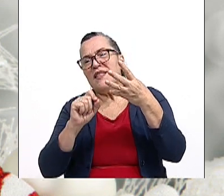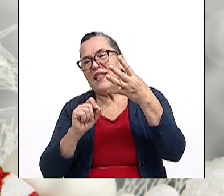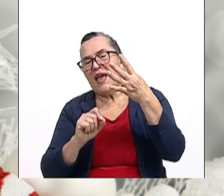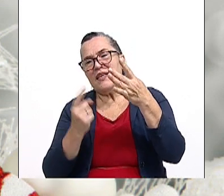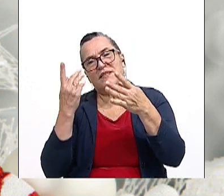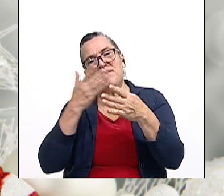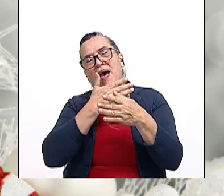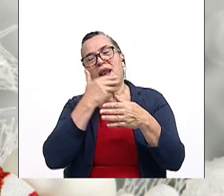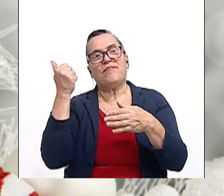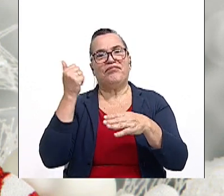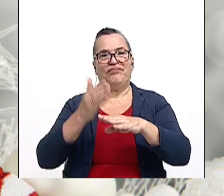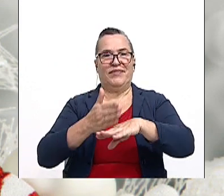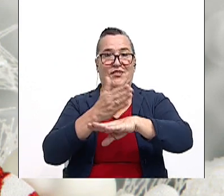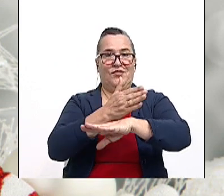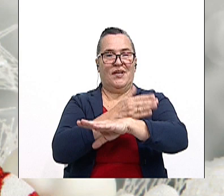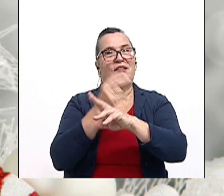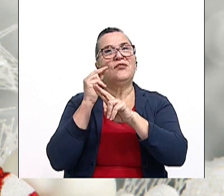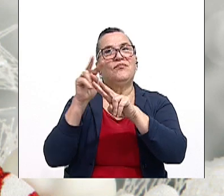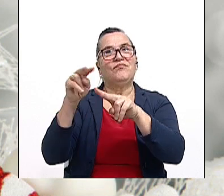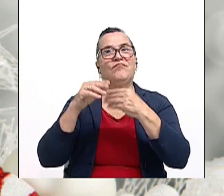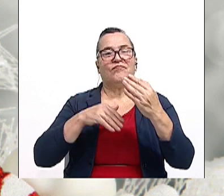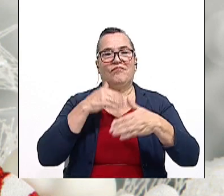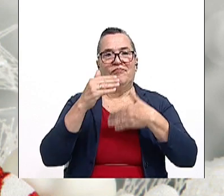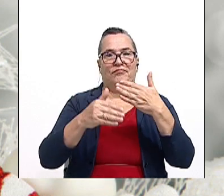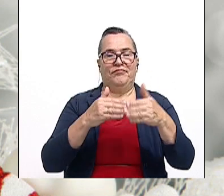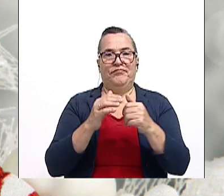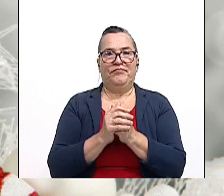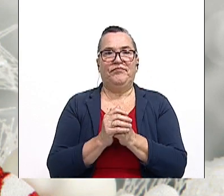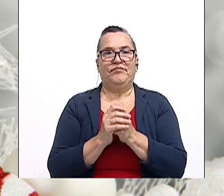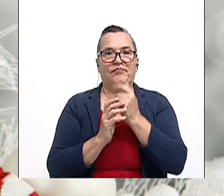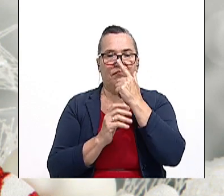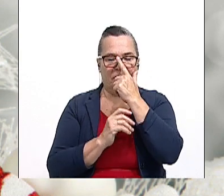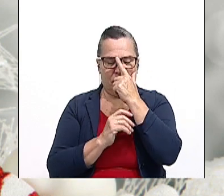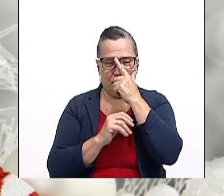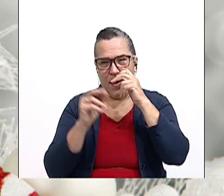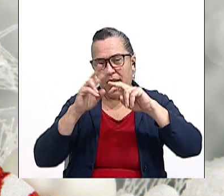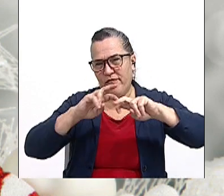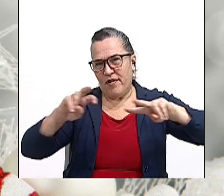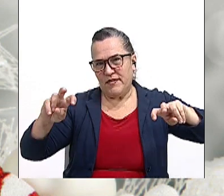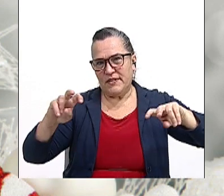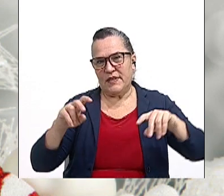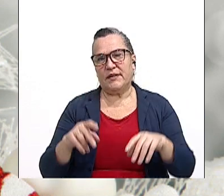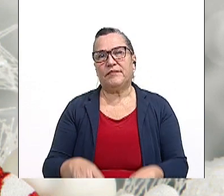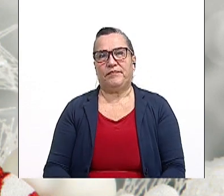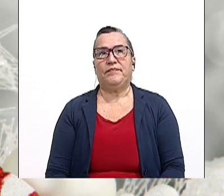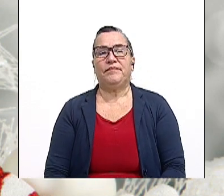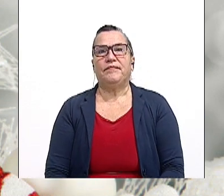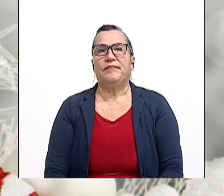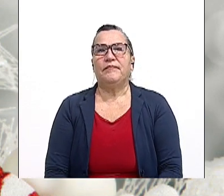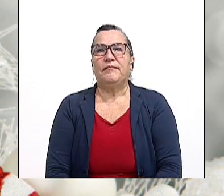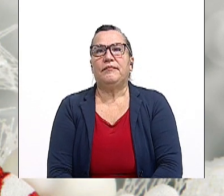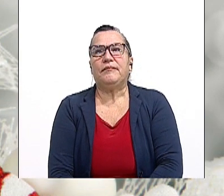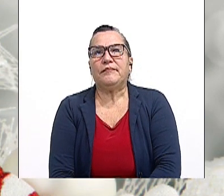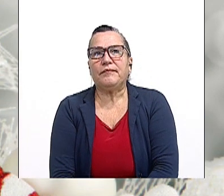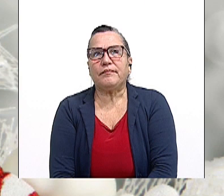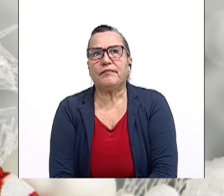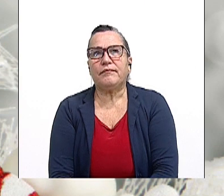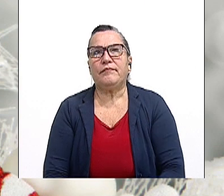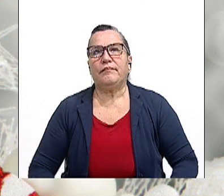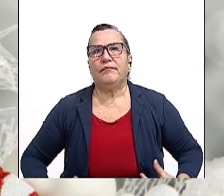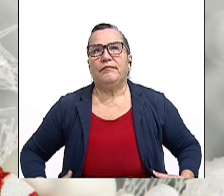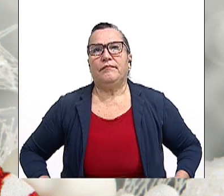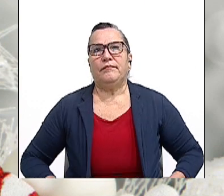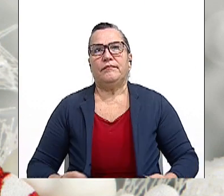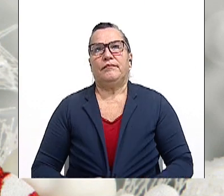to improve. So let's see the process I took to revise and edit. Okay, so here we can